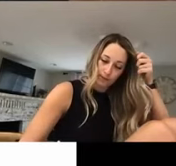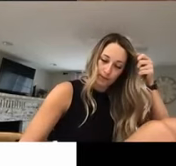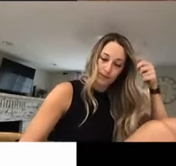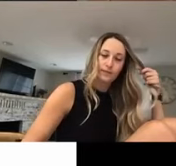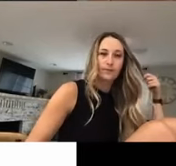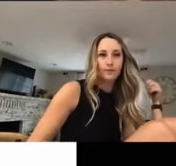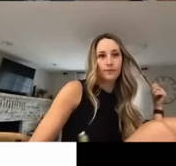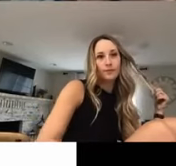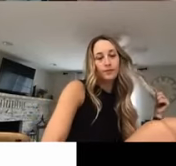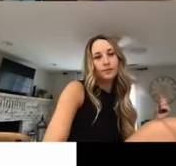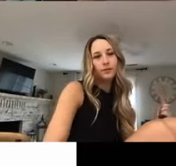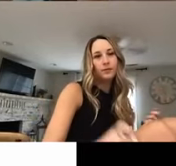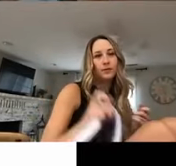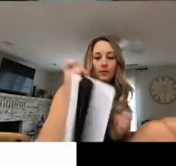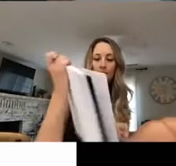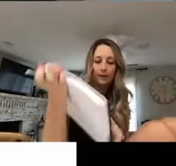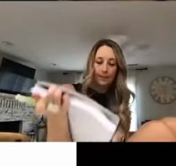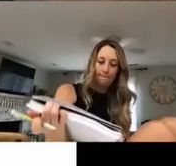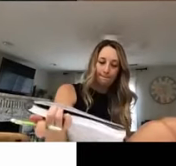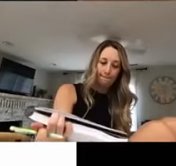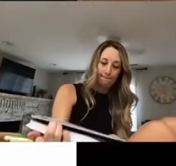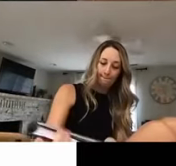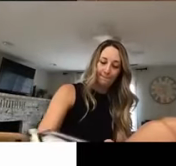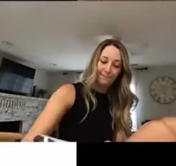Let's do it first pretty on the board.